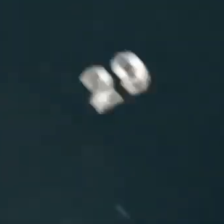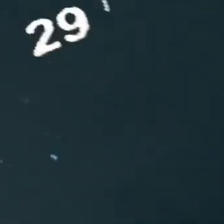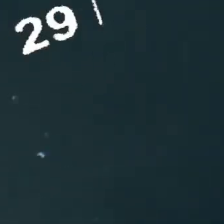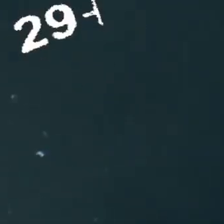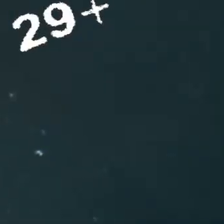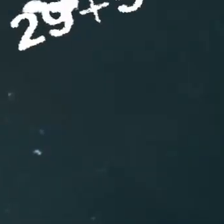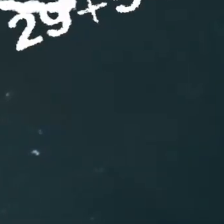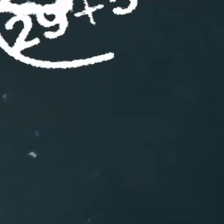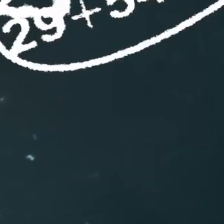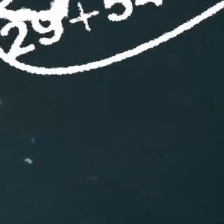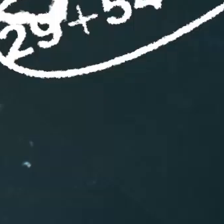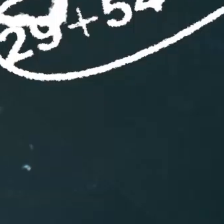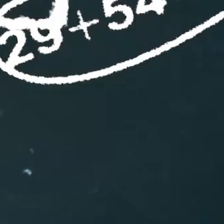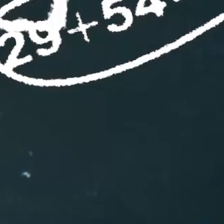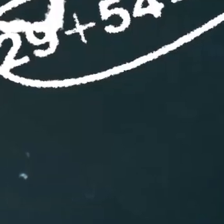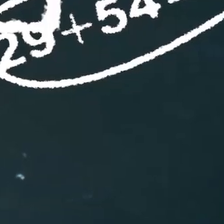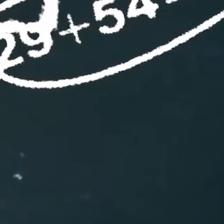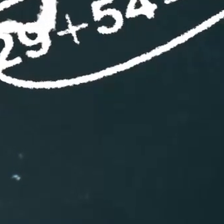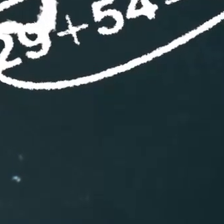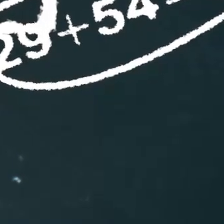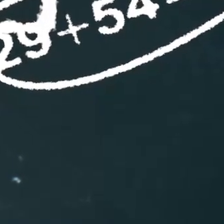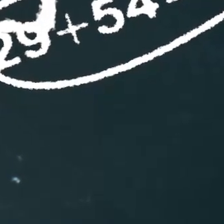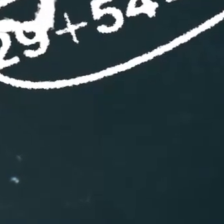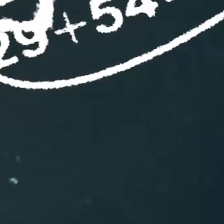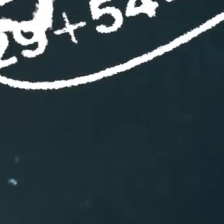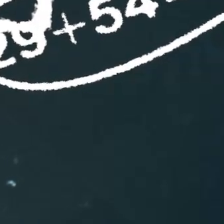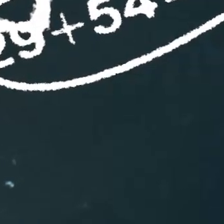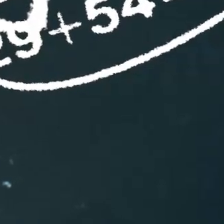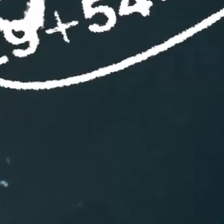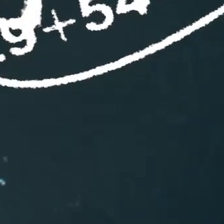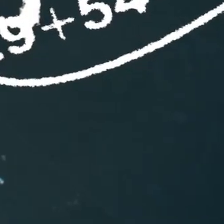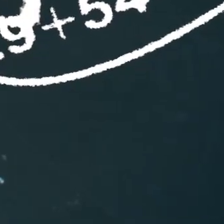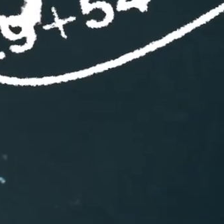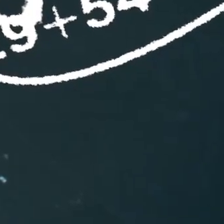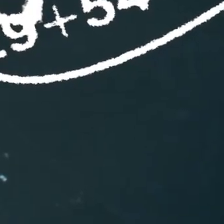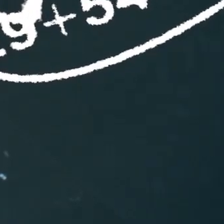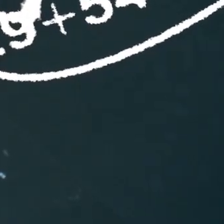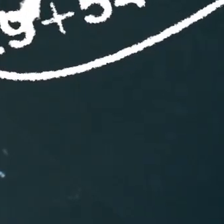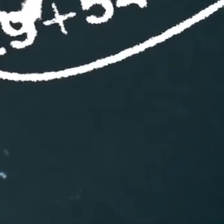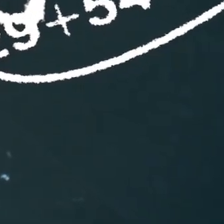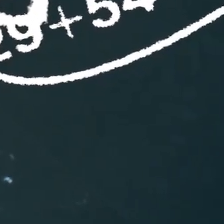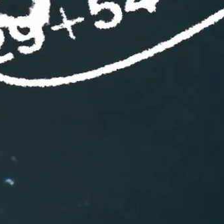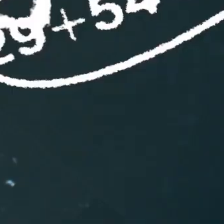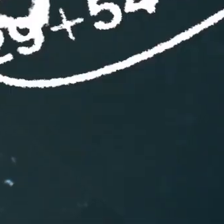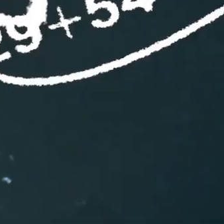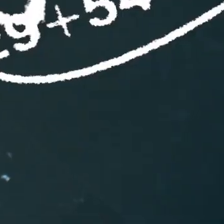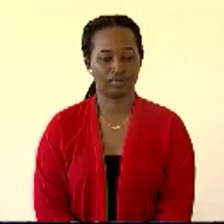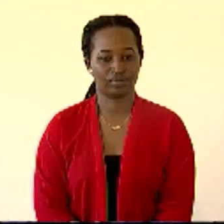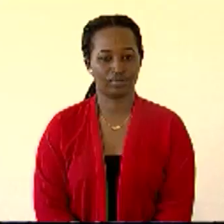Welcome to Study Time, a televised home learning program produced by Rwanda Education